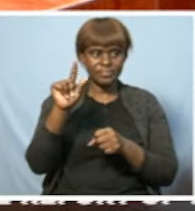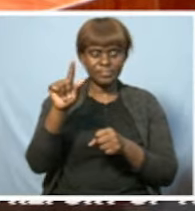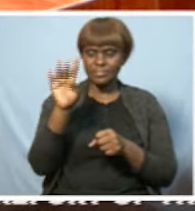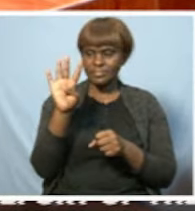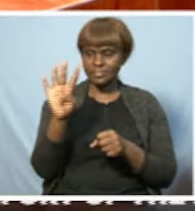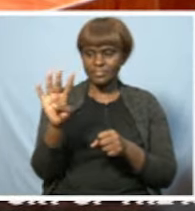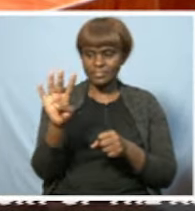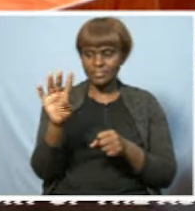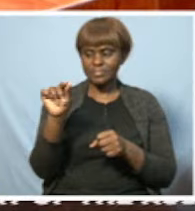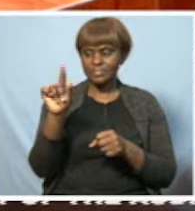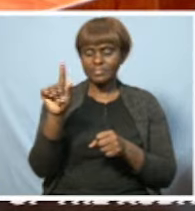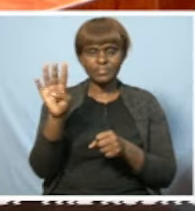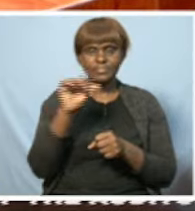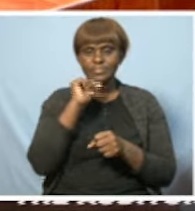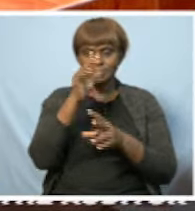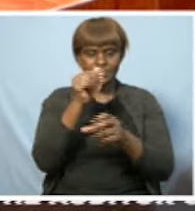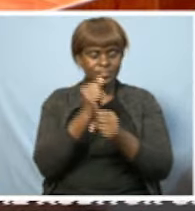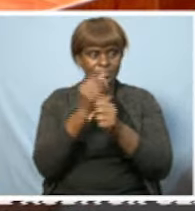2024.